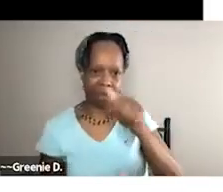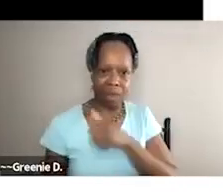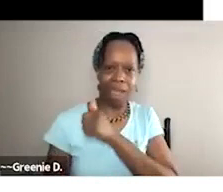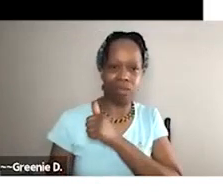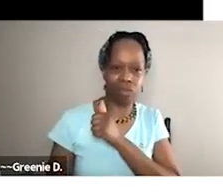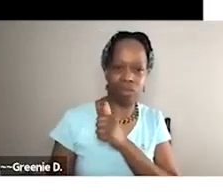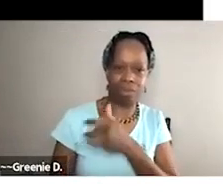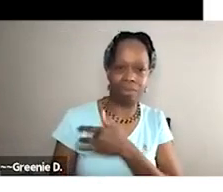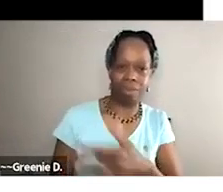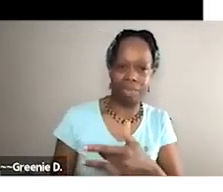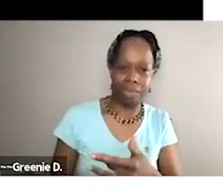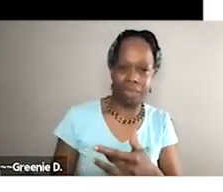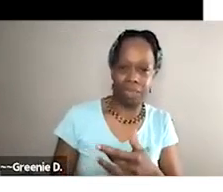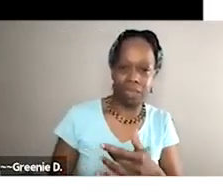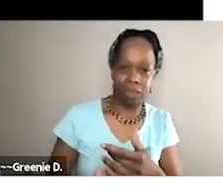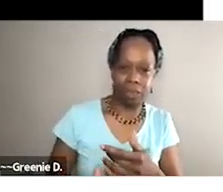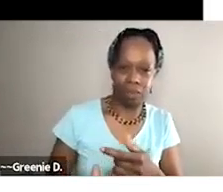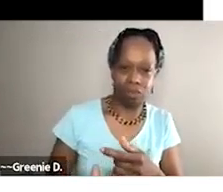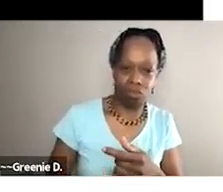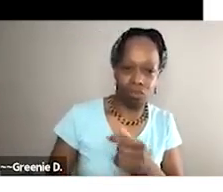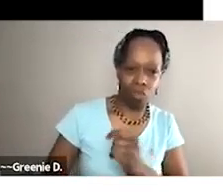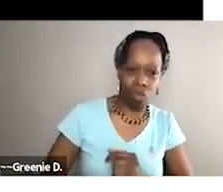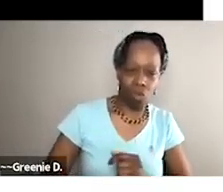hold back everyone's participation.